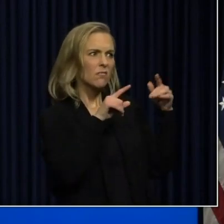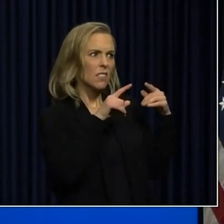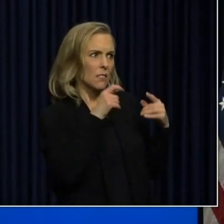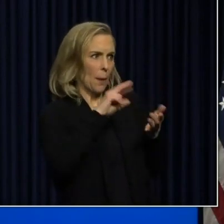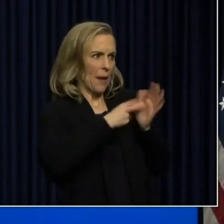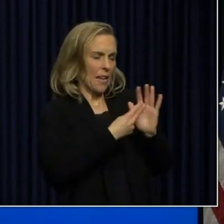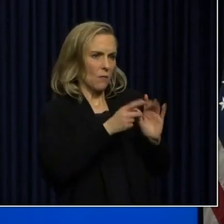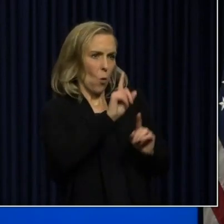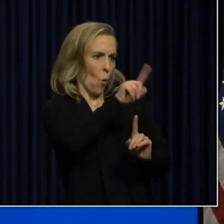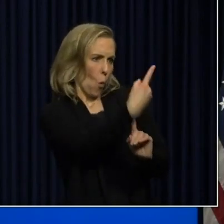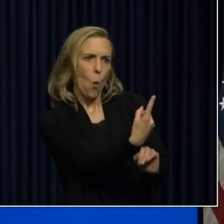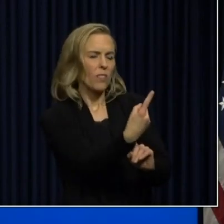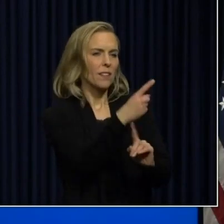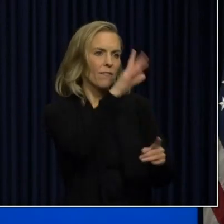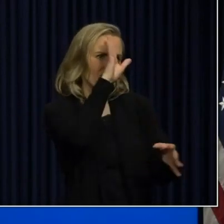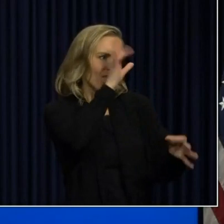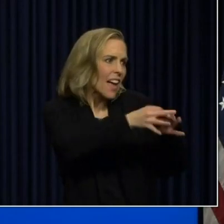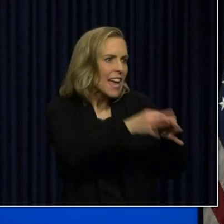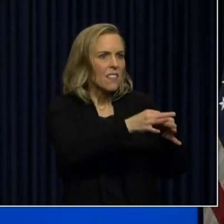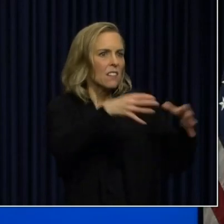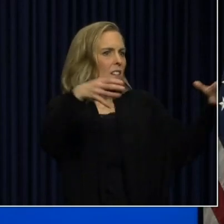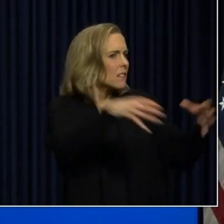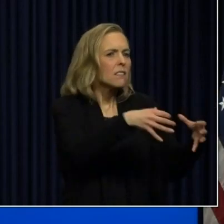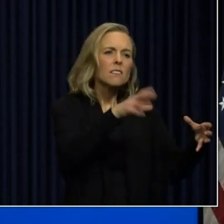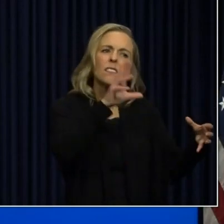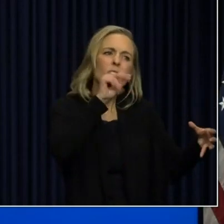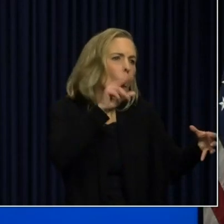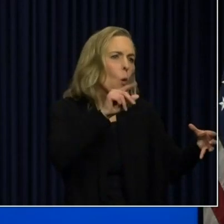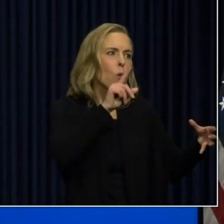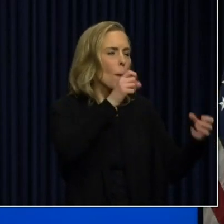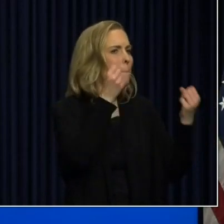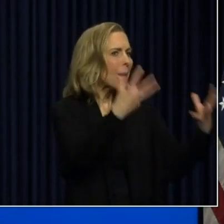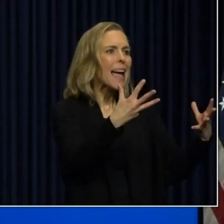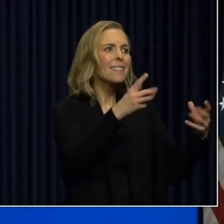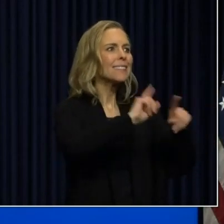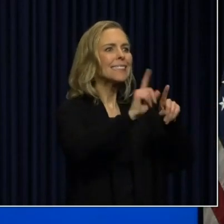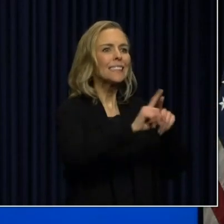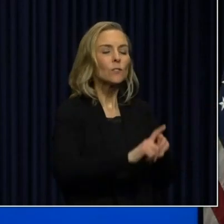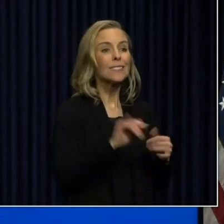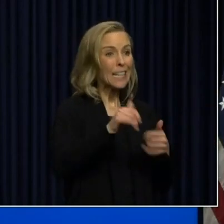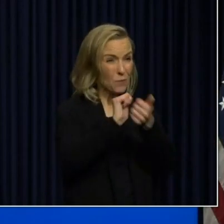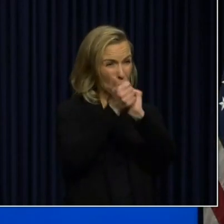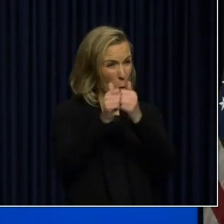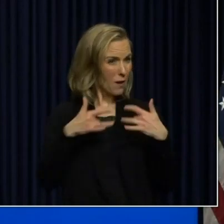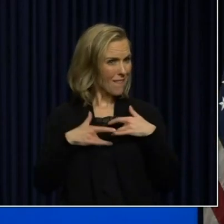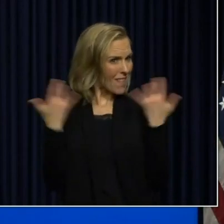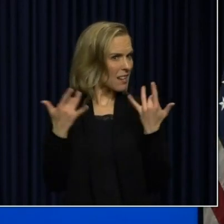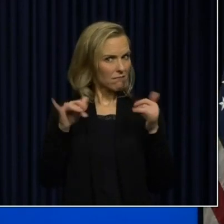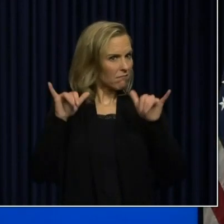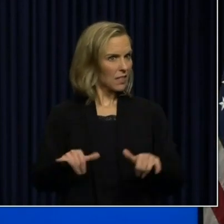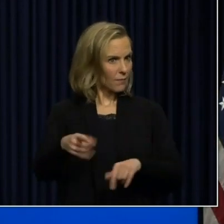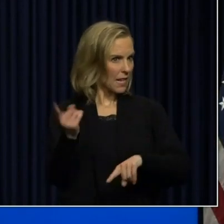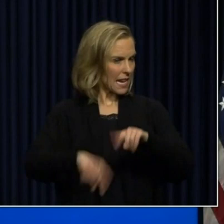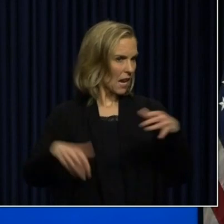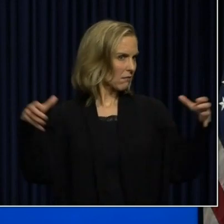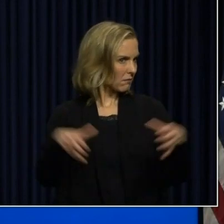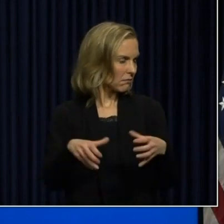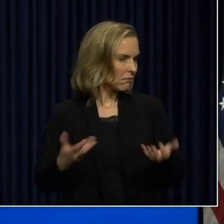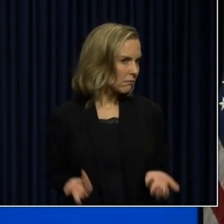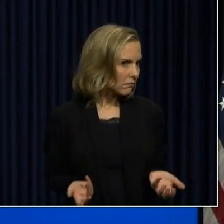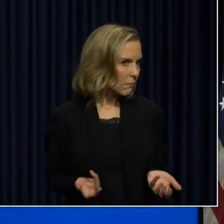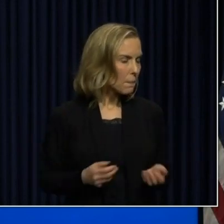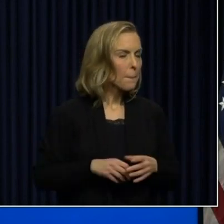mass gathering. It's to all mass gatherings. You don't see sporting events right now either that have spread this